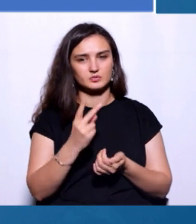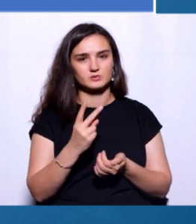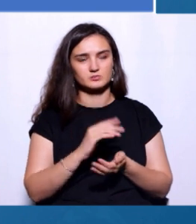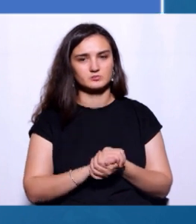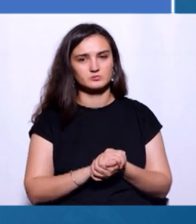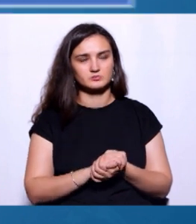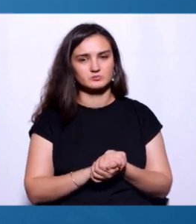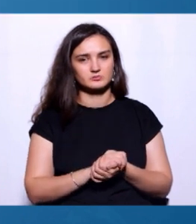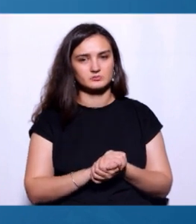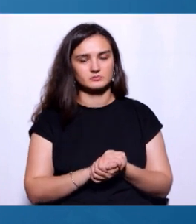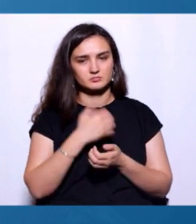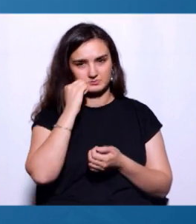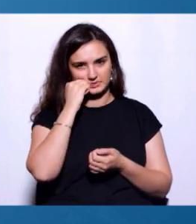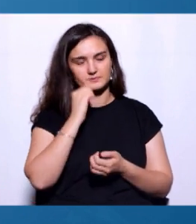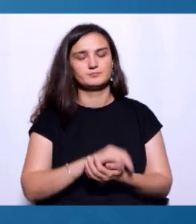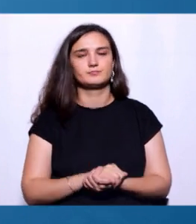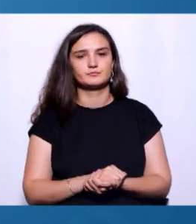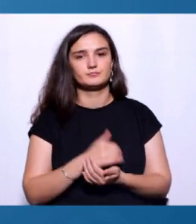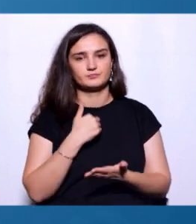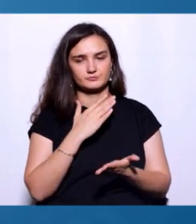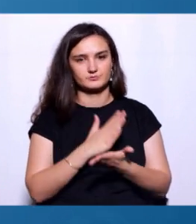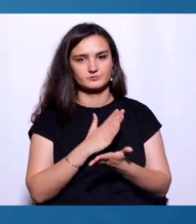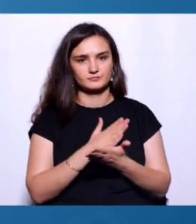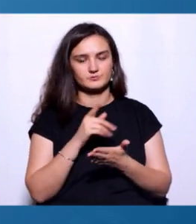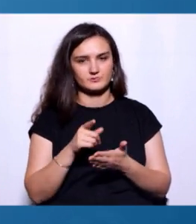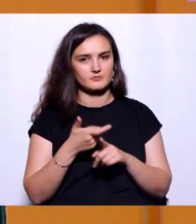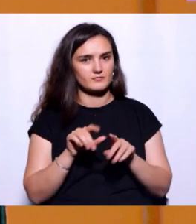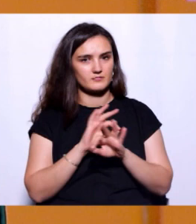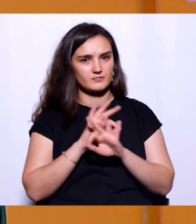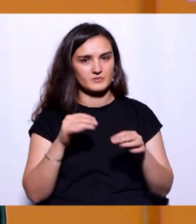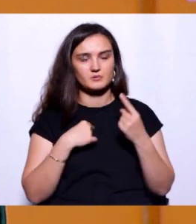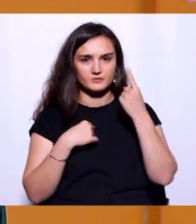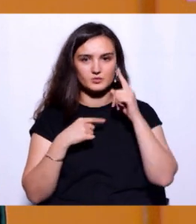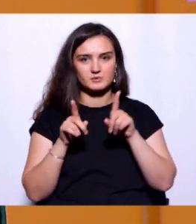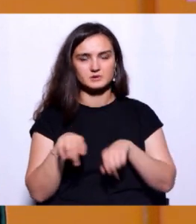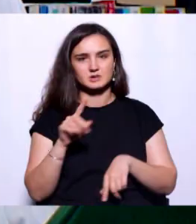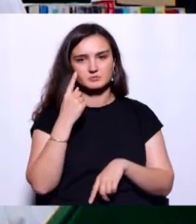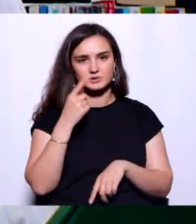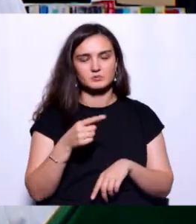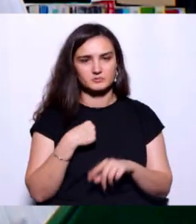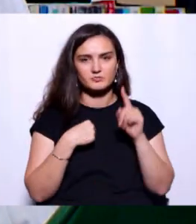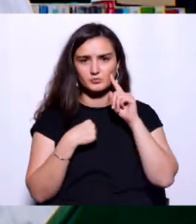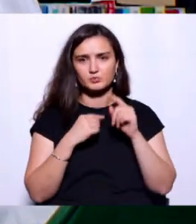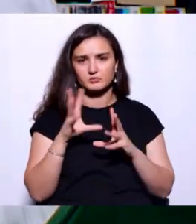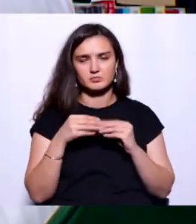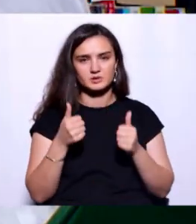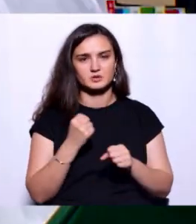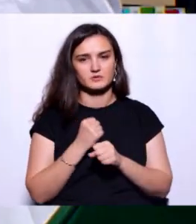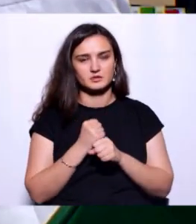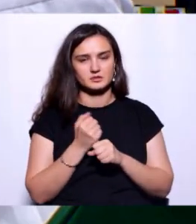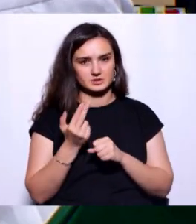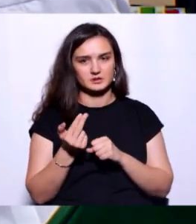two grandmothers. We have done it well. I think so. What do you think? I think we did it well